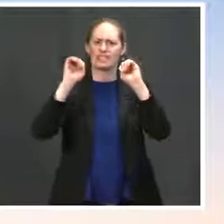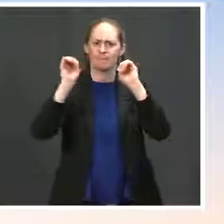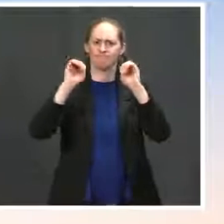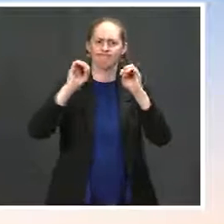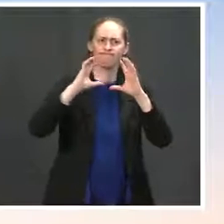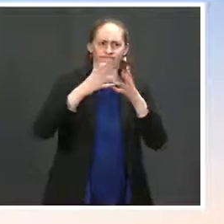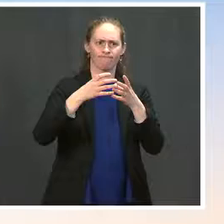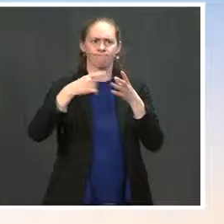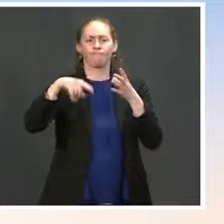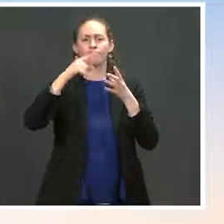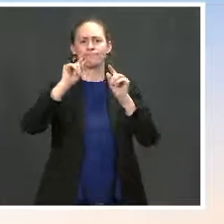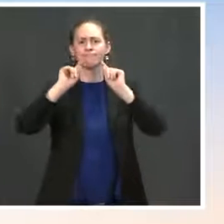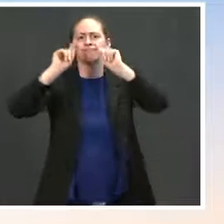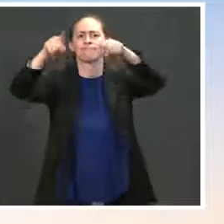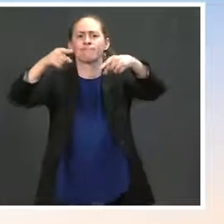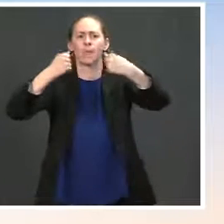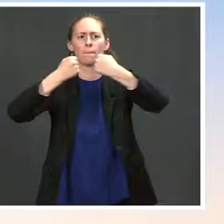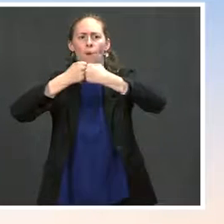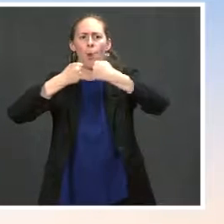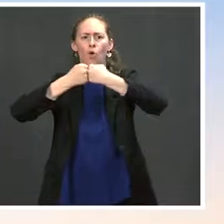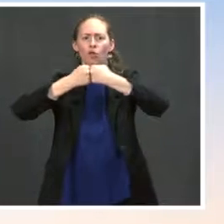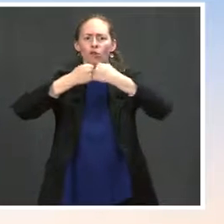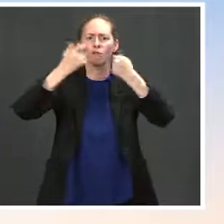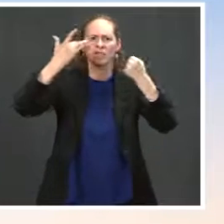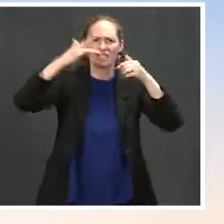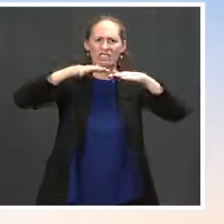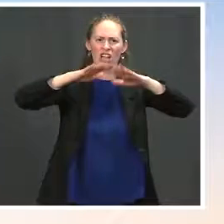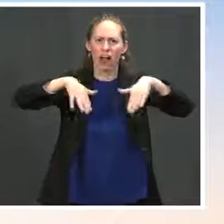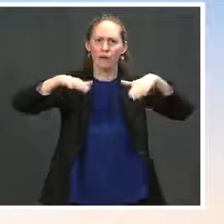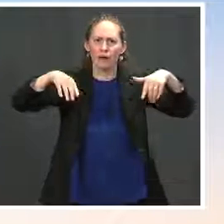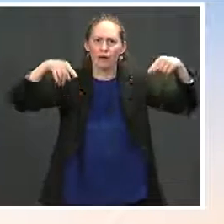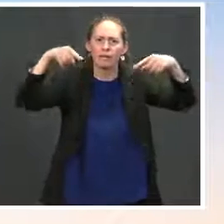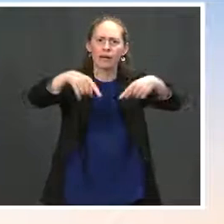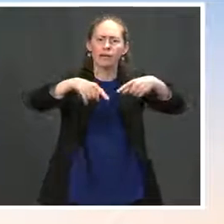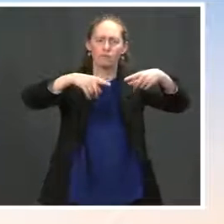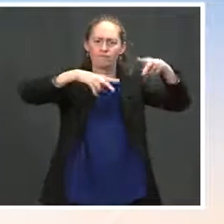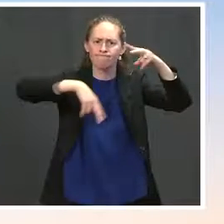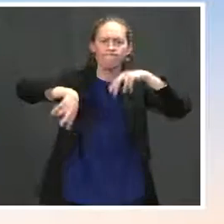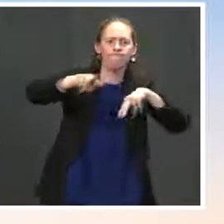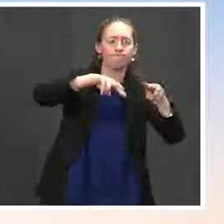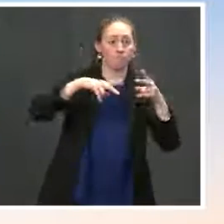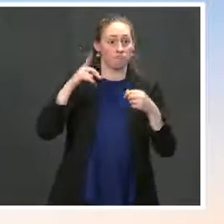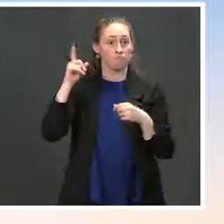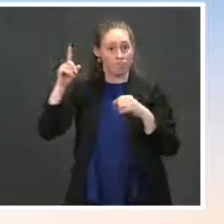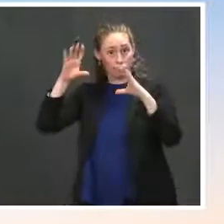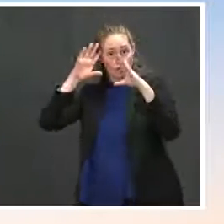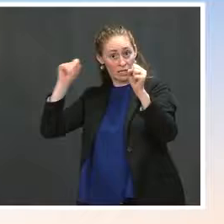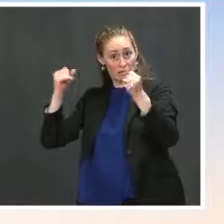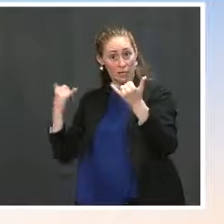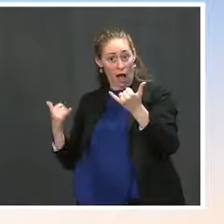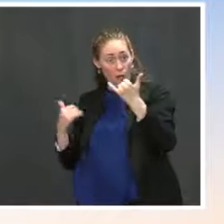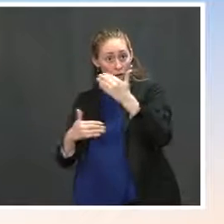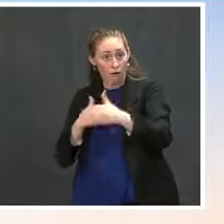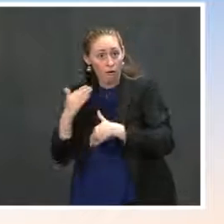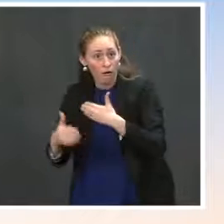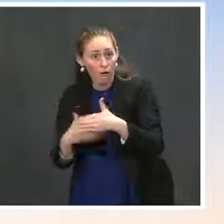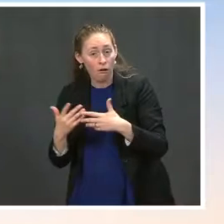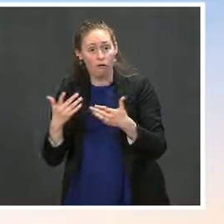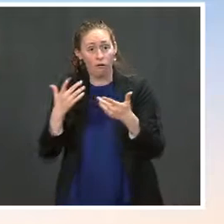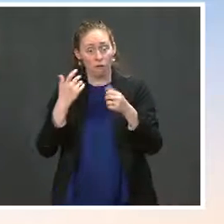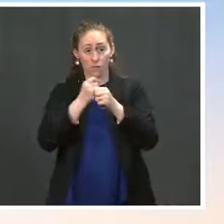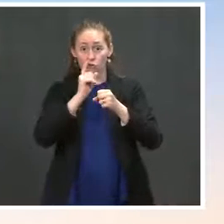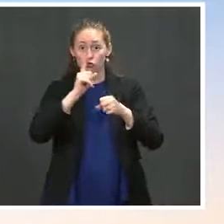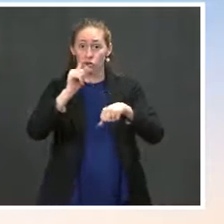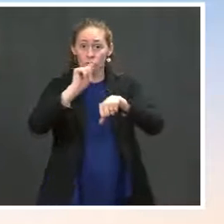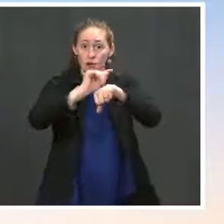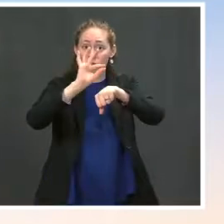there are surges of migrants coming in. Is this something that the president would work on right away? Could we see such a task force go to the border in